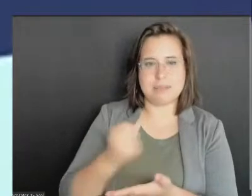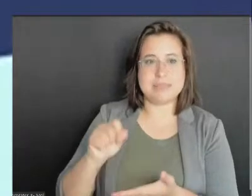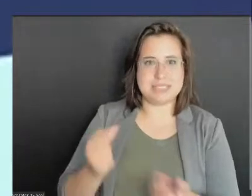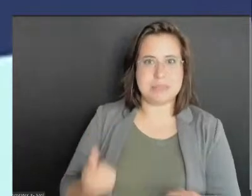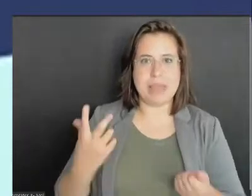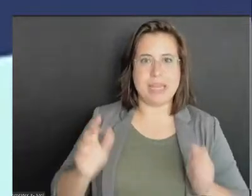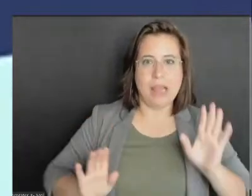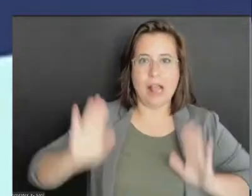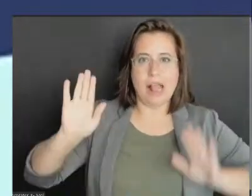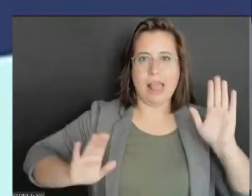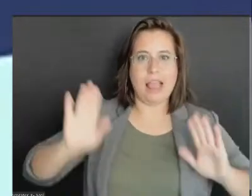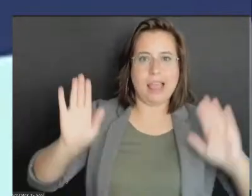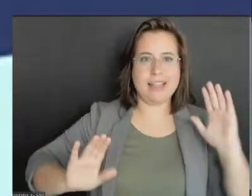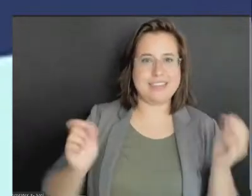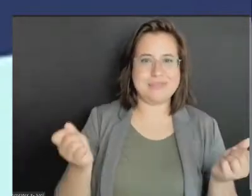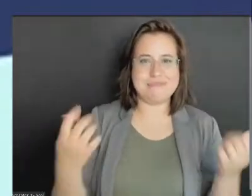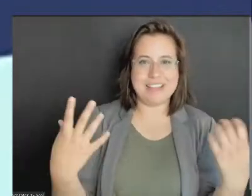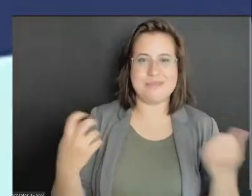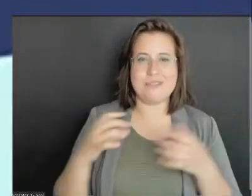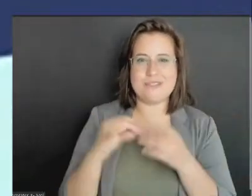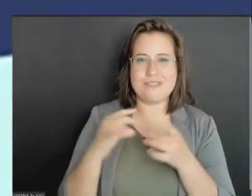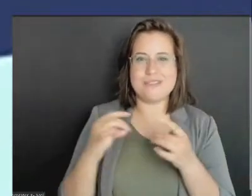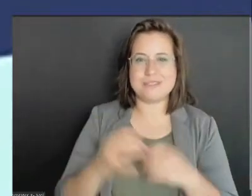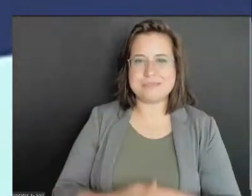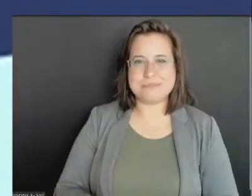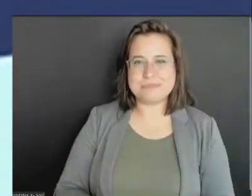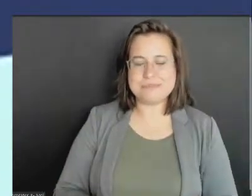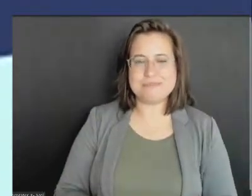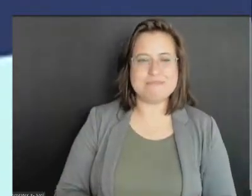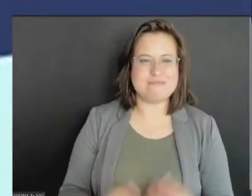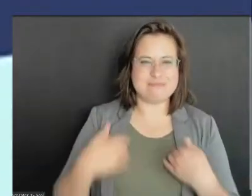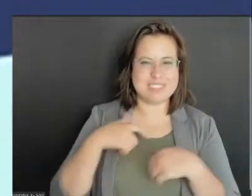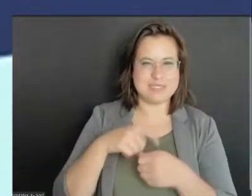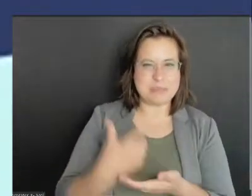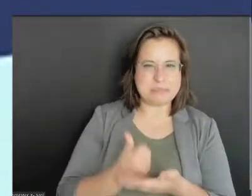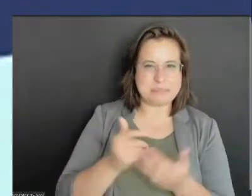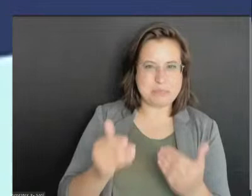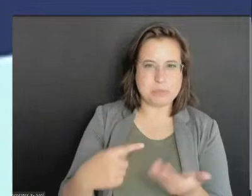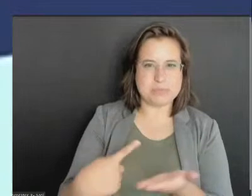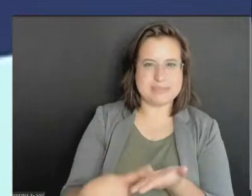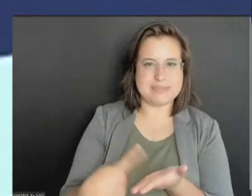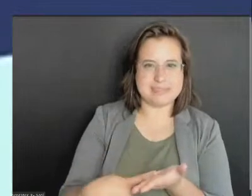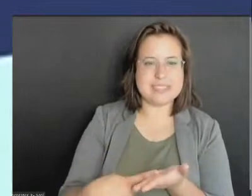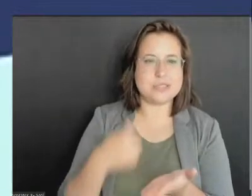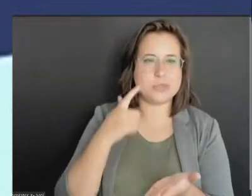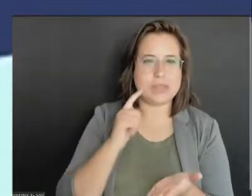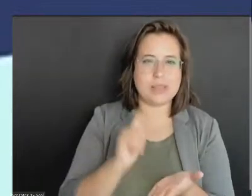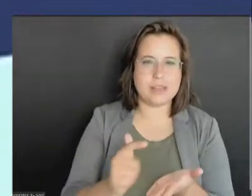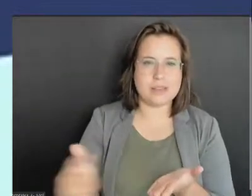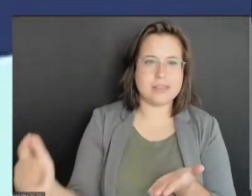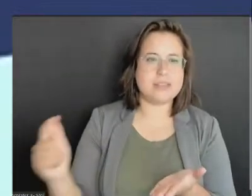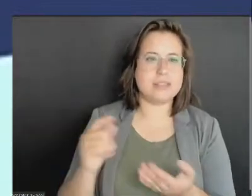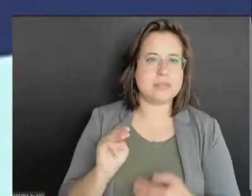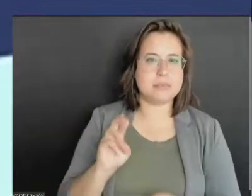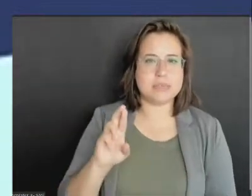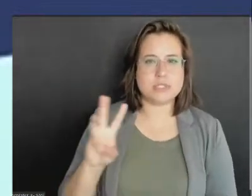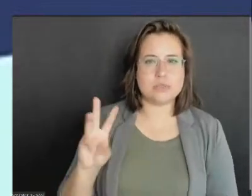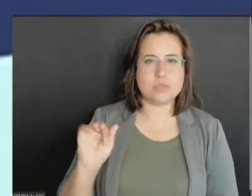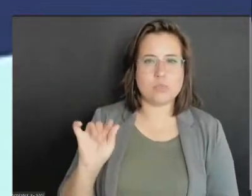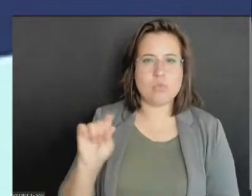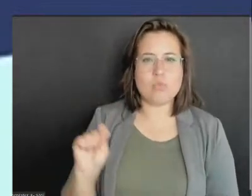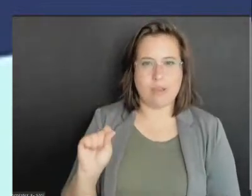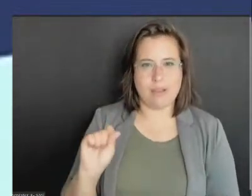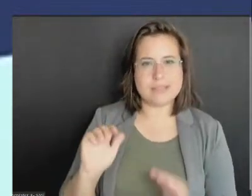several, several folks to comment. We do have time for discussion. We will take them in order. Mr. Watts, I believe you are first. The floor is